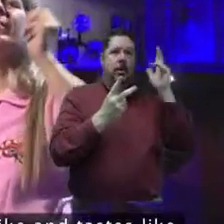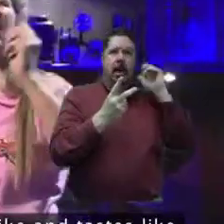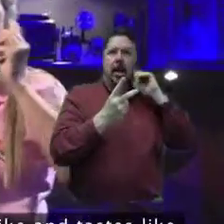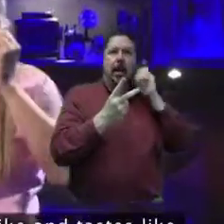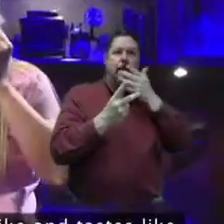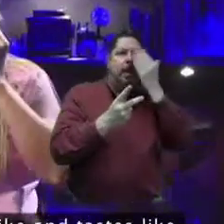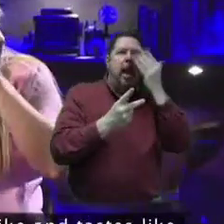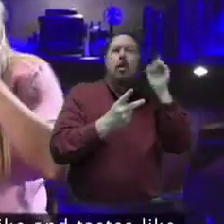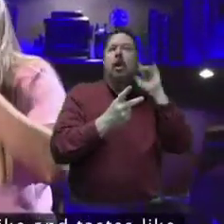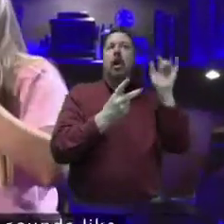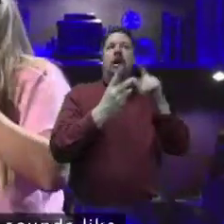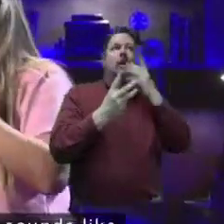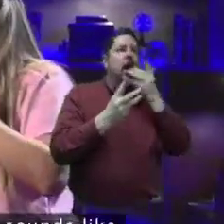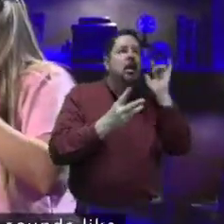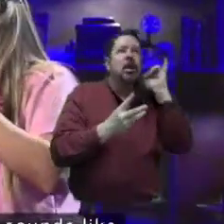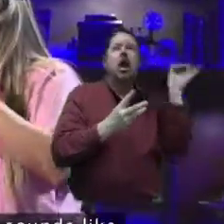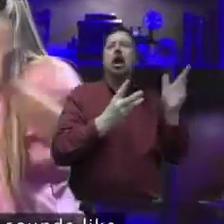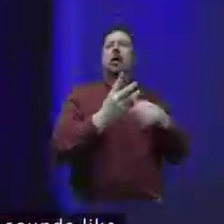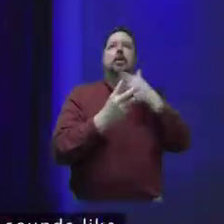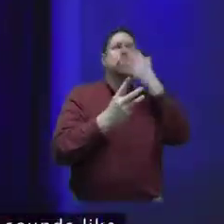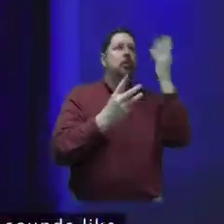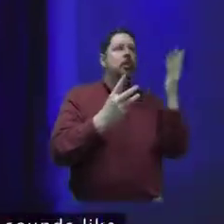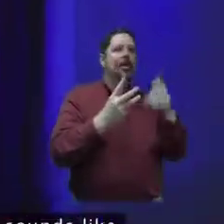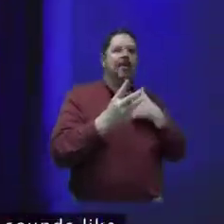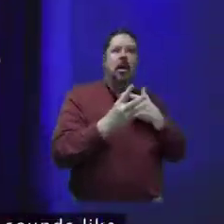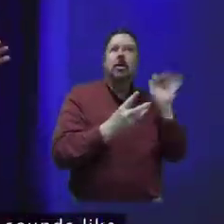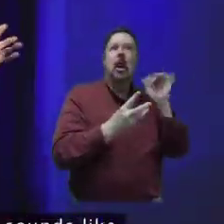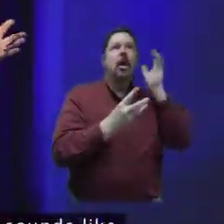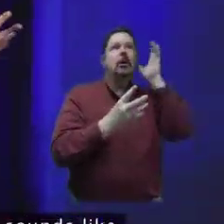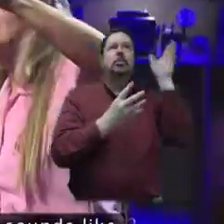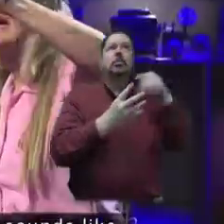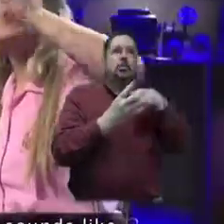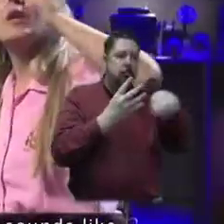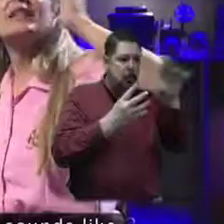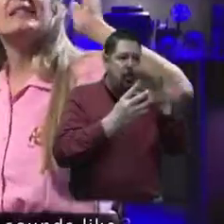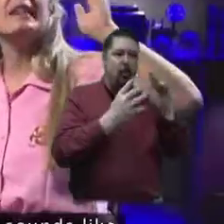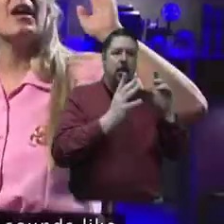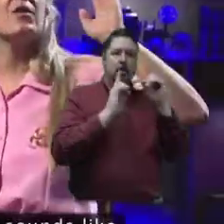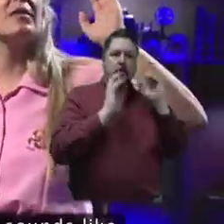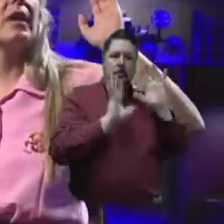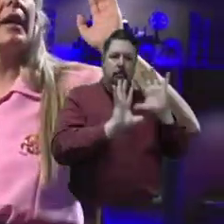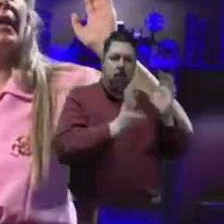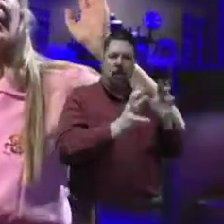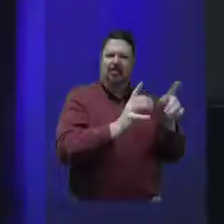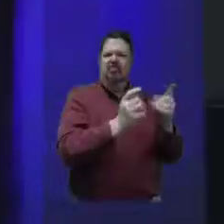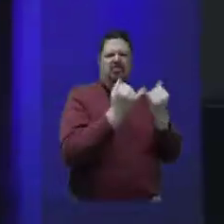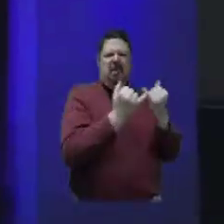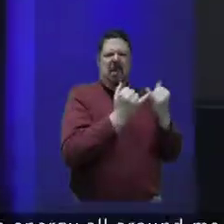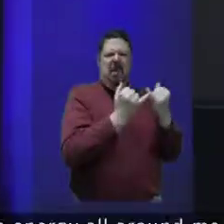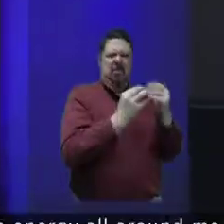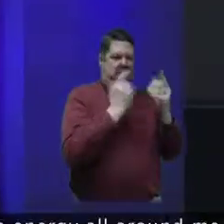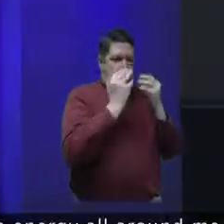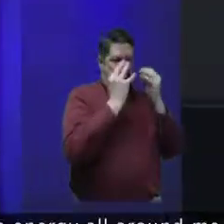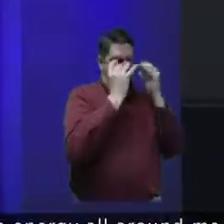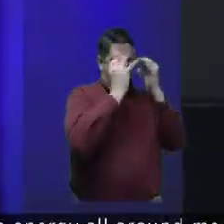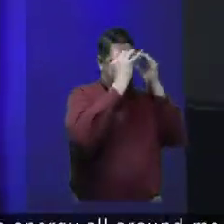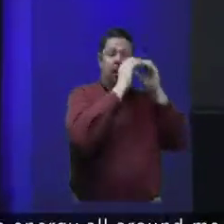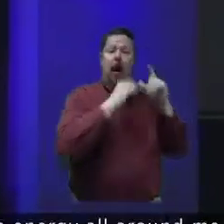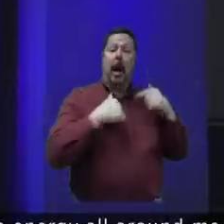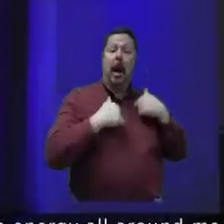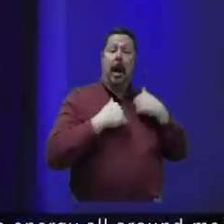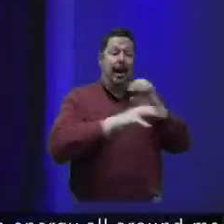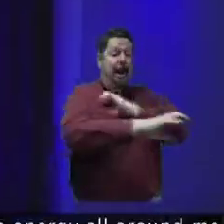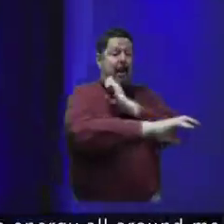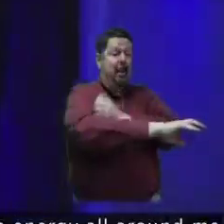moment smells like and tastes like, what it feels like, and what it sounds like. I am an